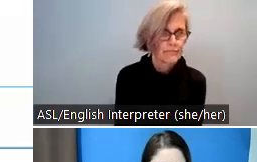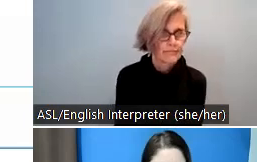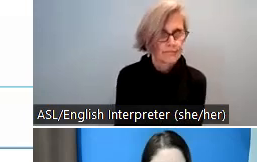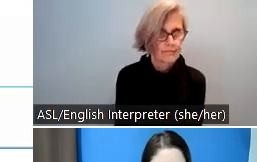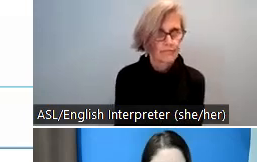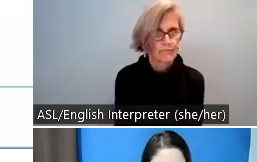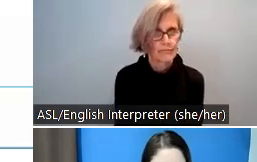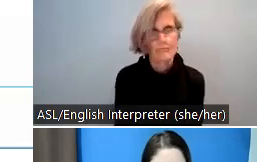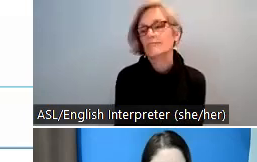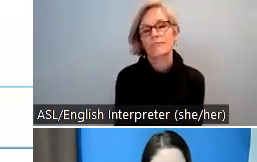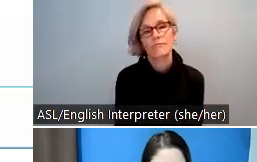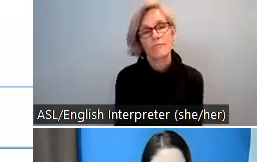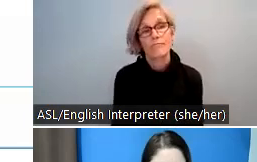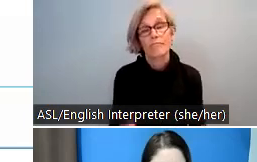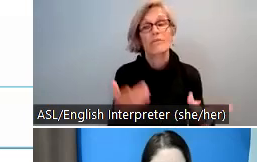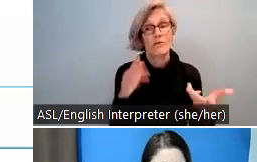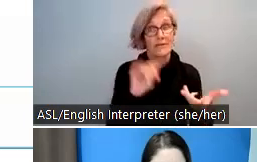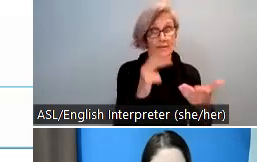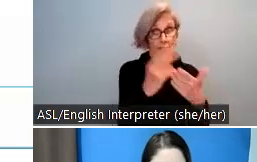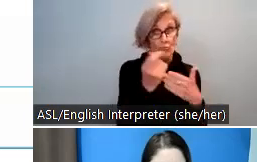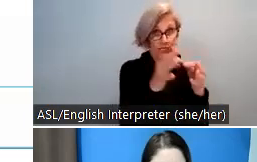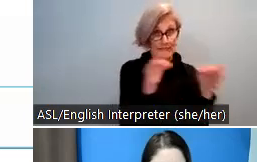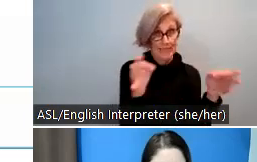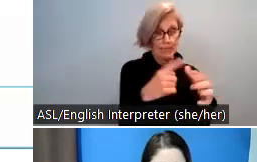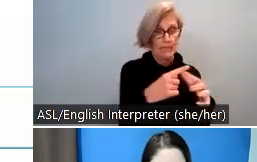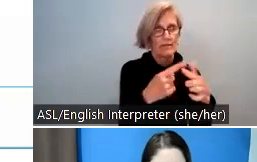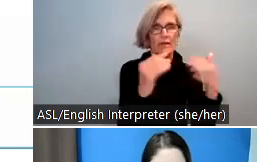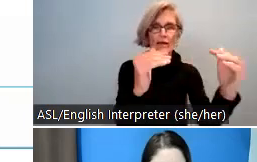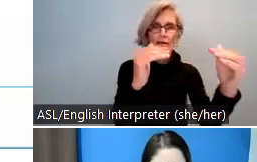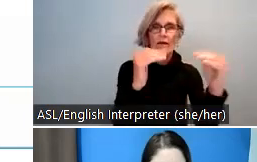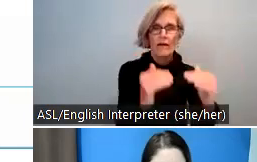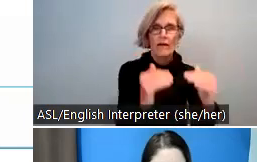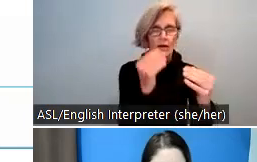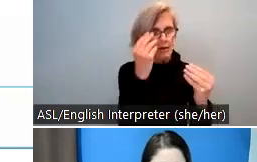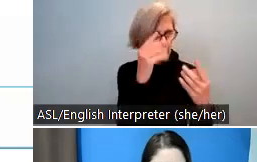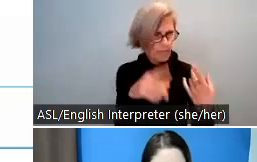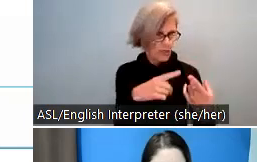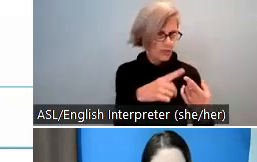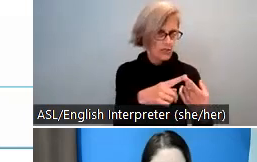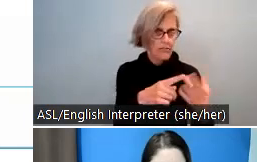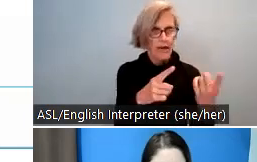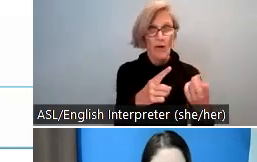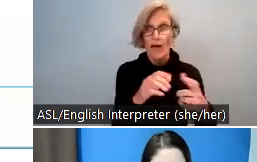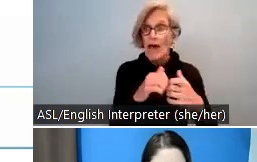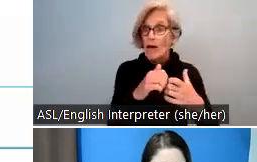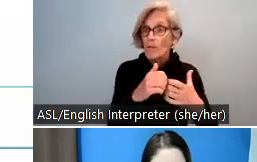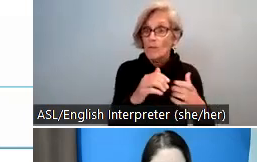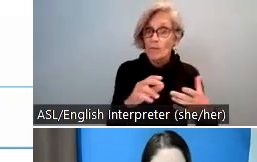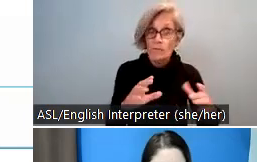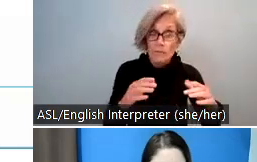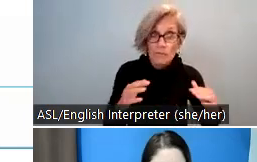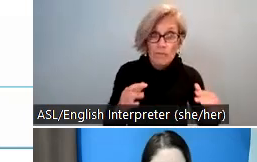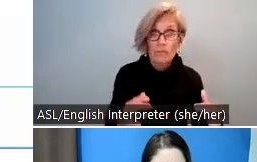After the project statement, the application will request information pertaining to project implementation. The